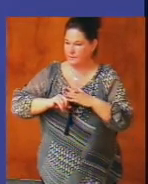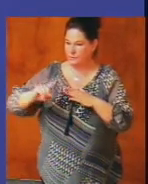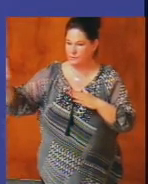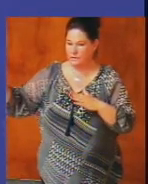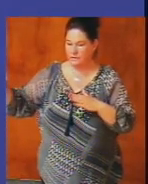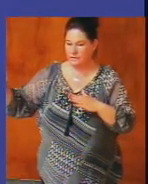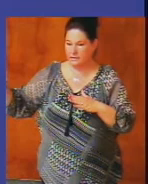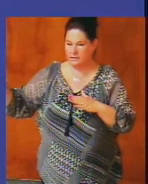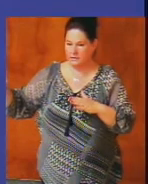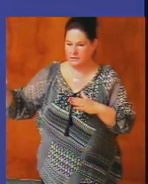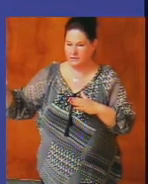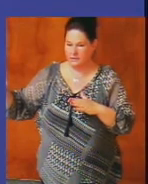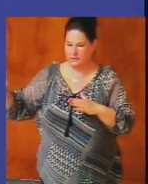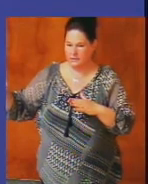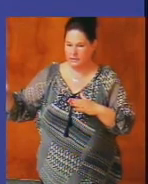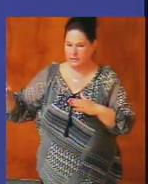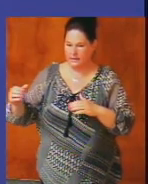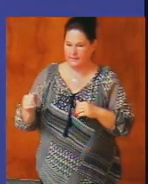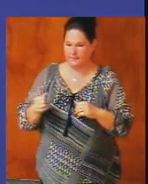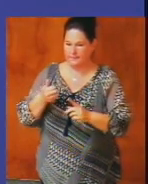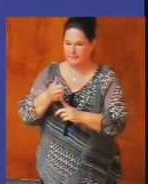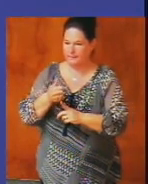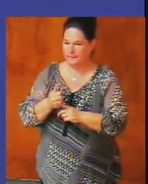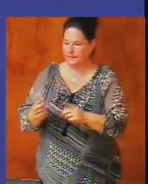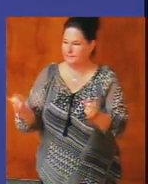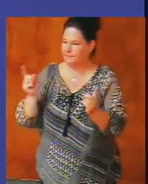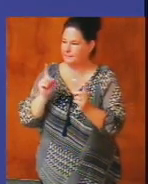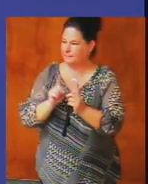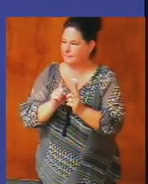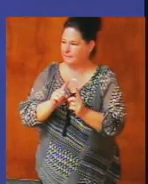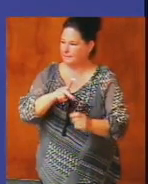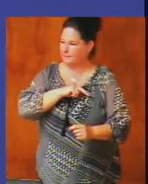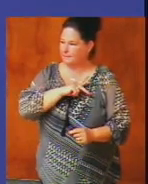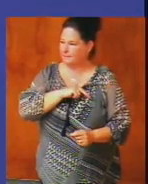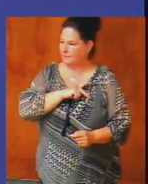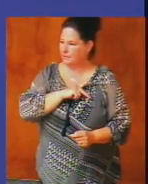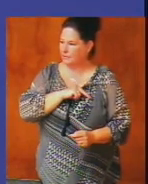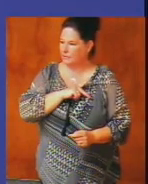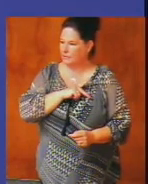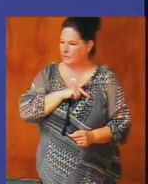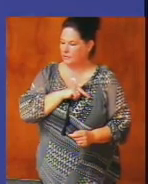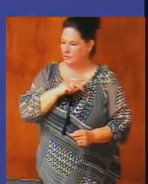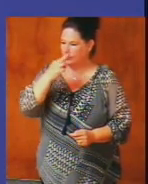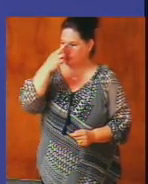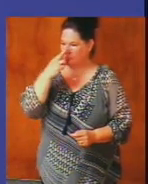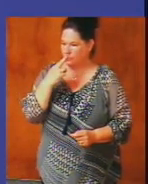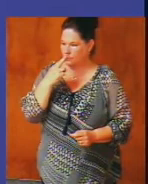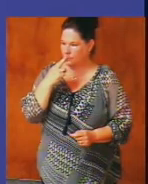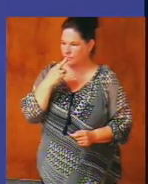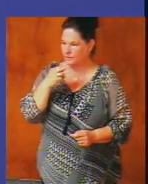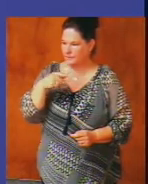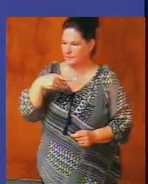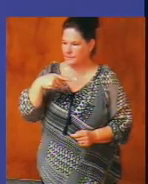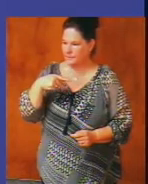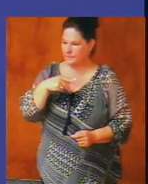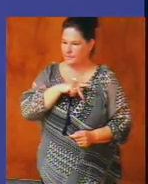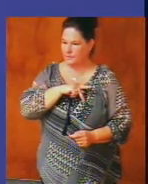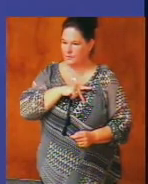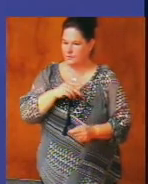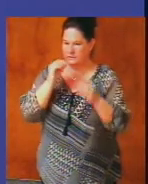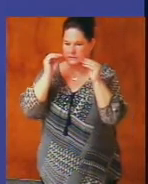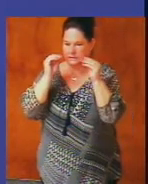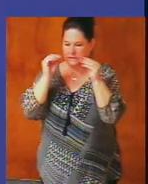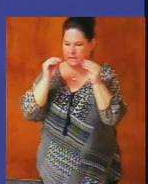away. And he met Paul in Rome, and Paul taught him the